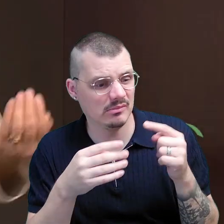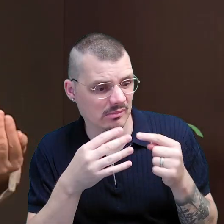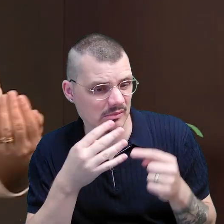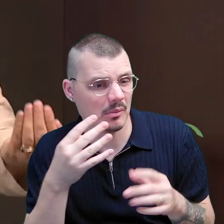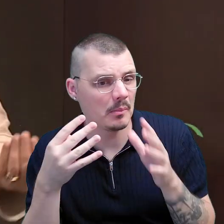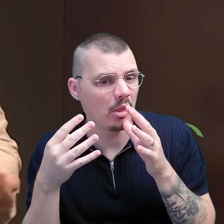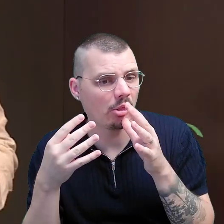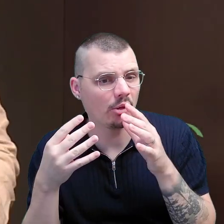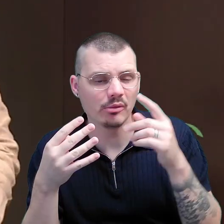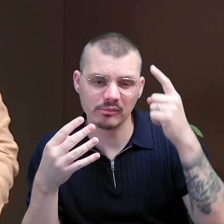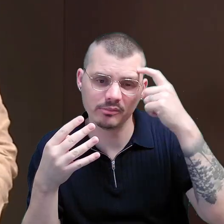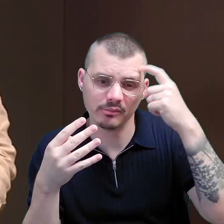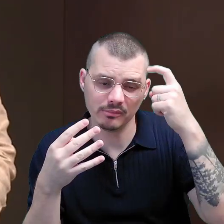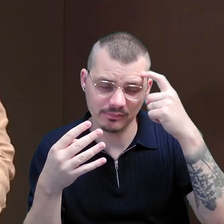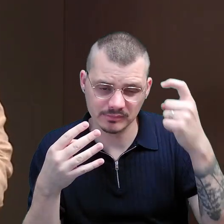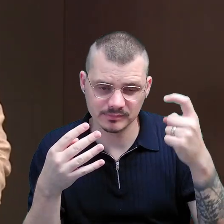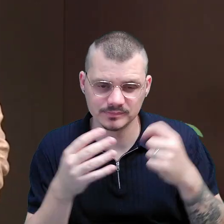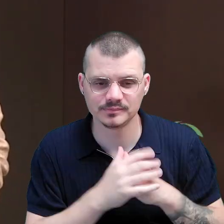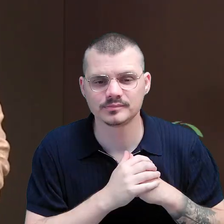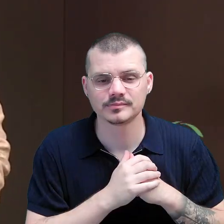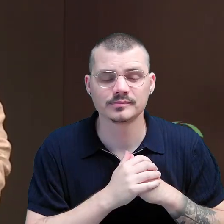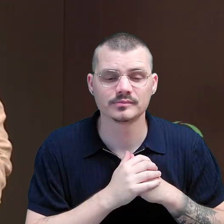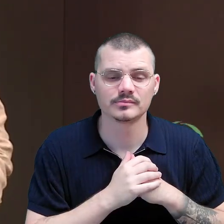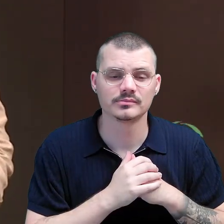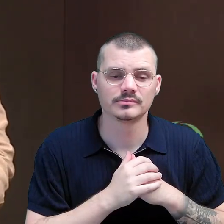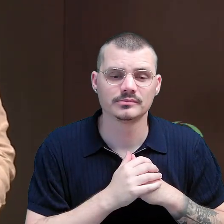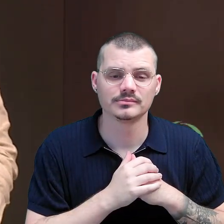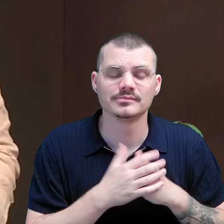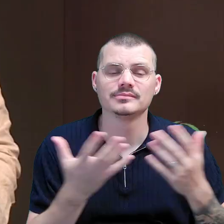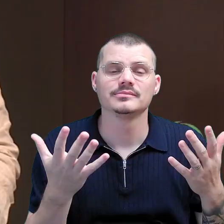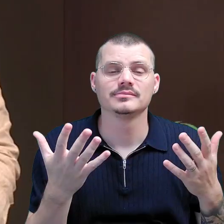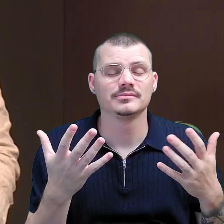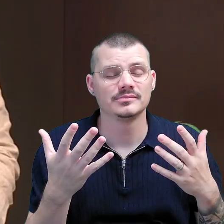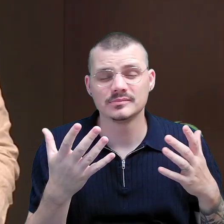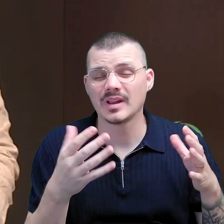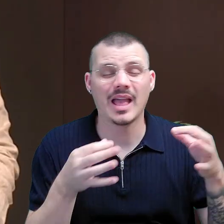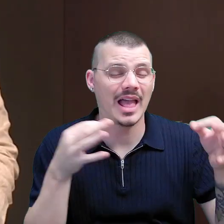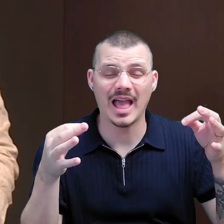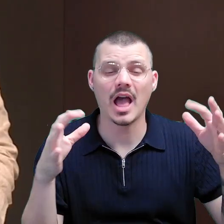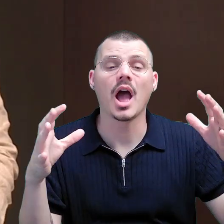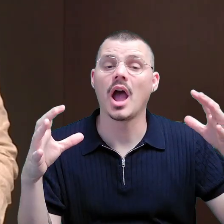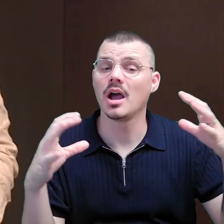all this stuff, the mother said. Long story short,